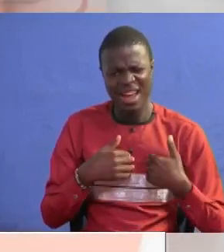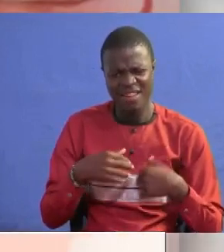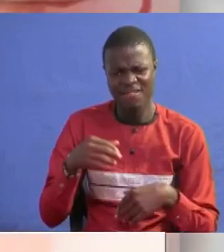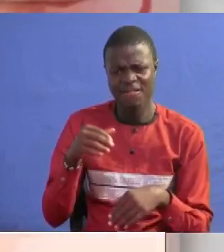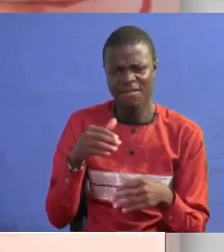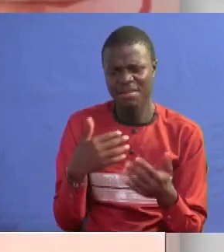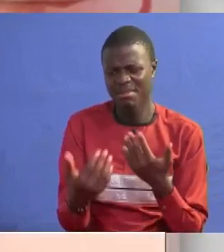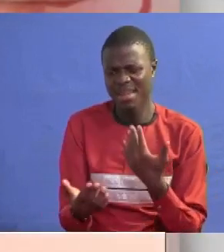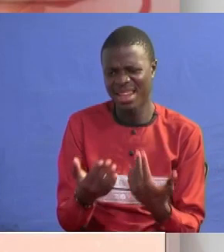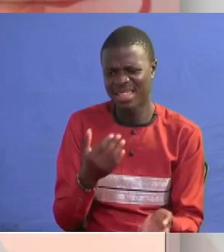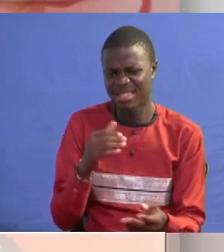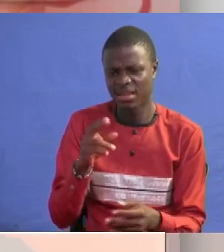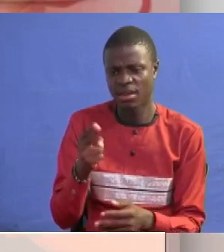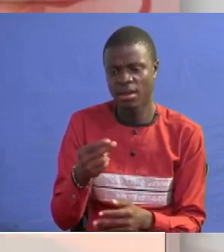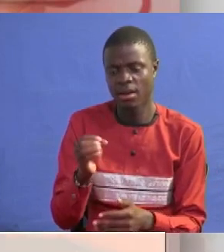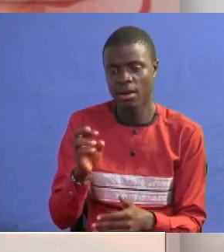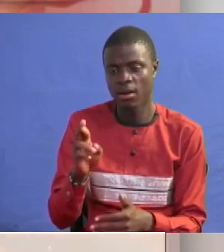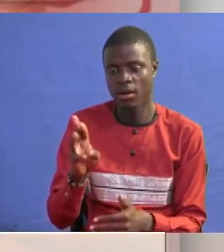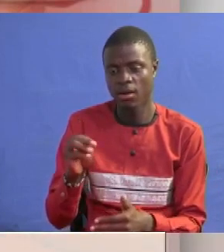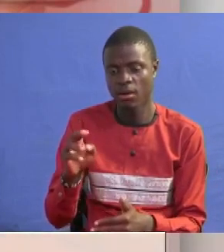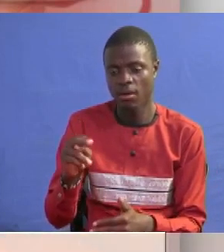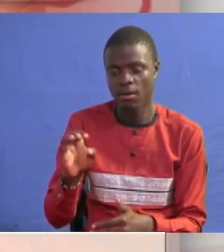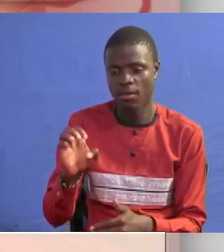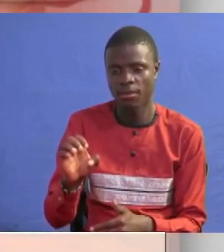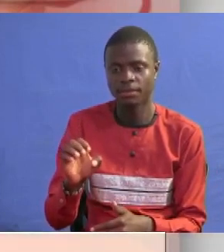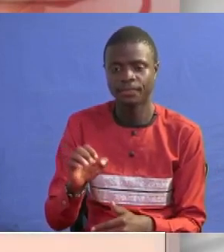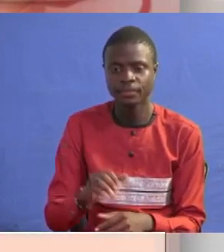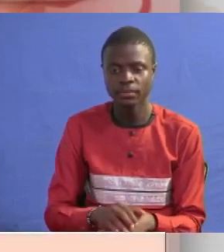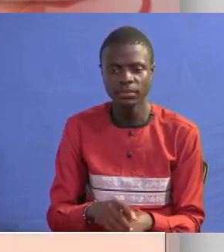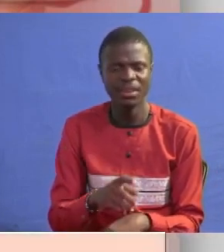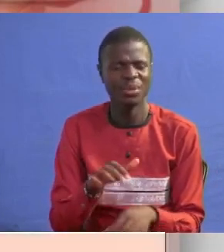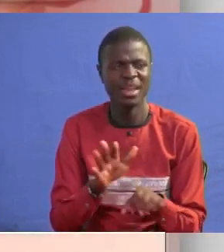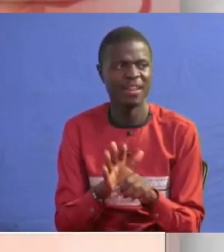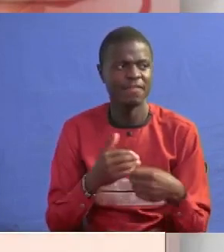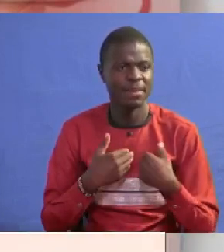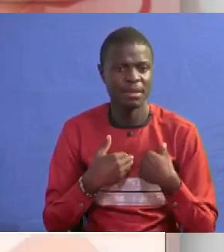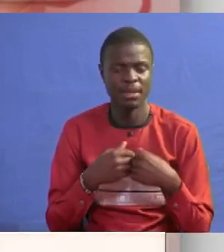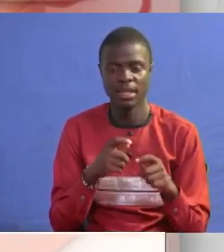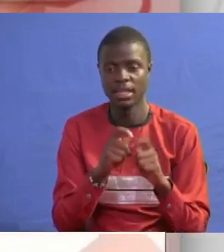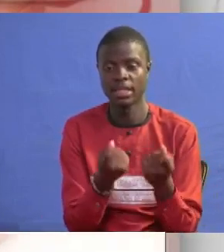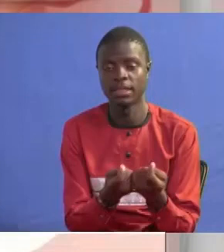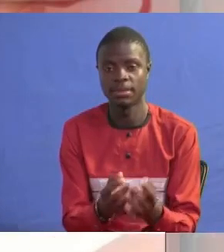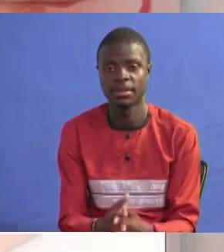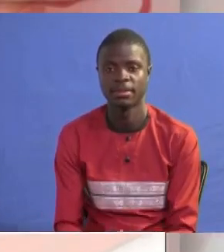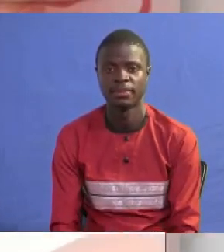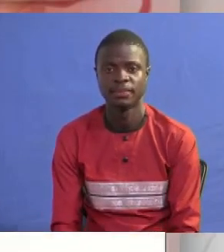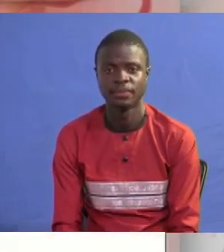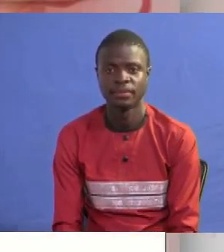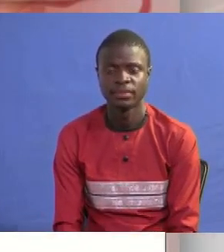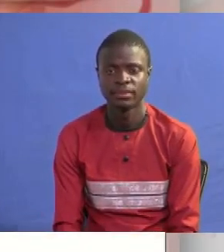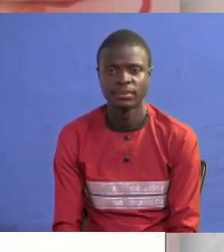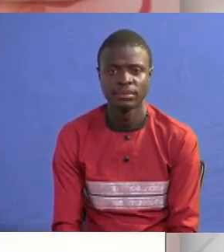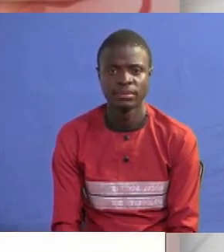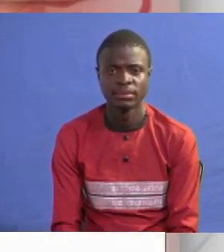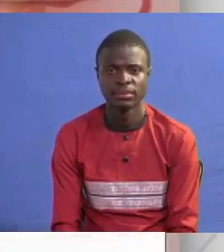Ambazo ni uvimbe wa kawaida, uvimbe wenye neoplasia, uvimbe wa endometriosis, uvimbe wa kansa, kuvuja na